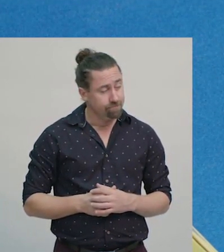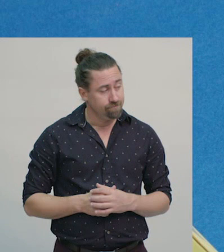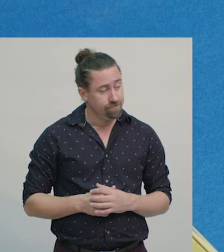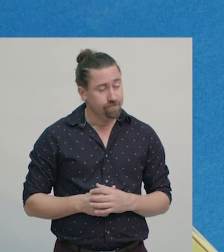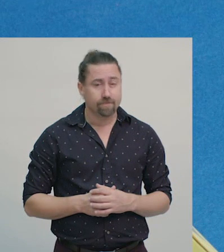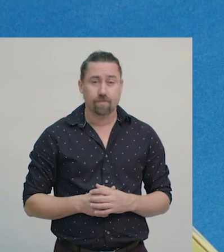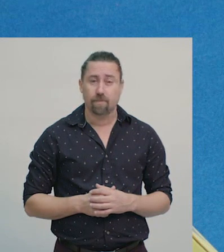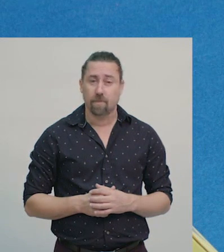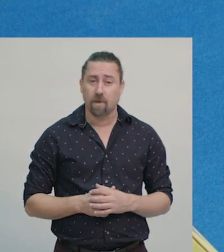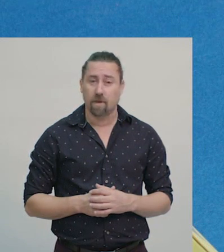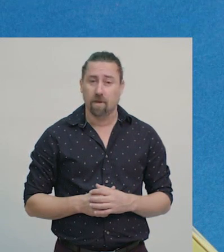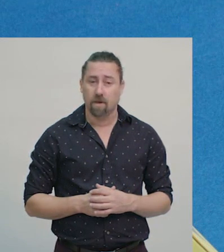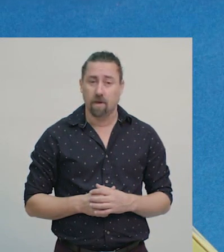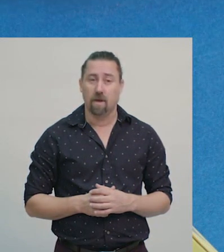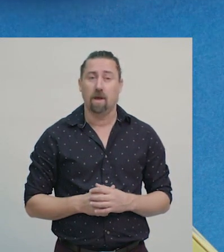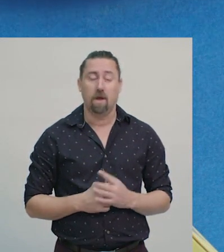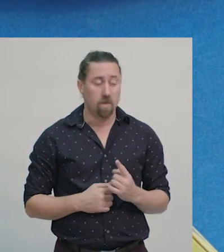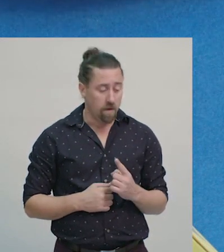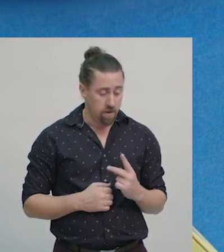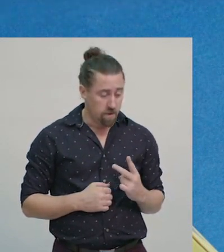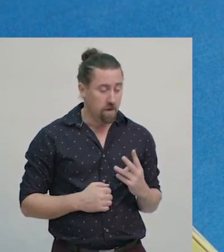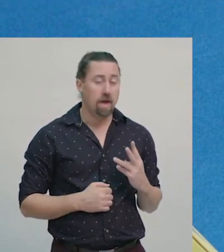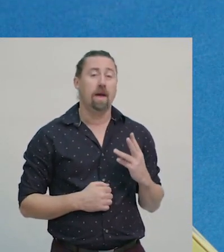Three sides and